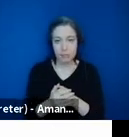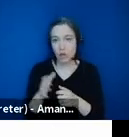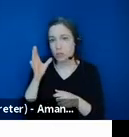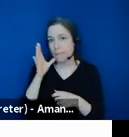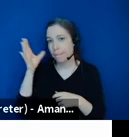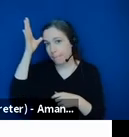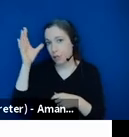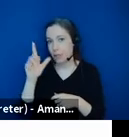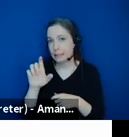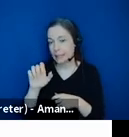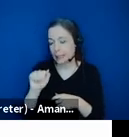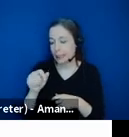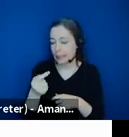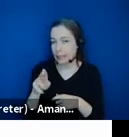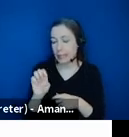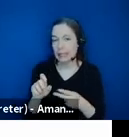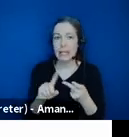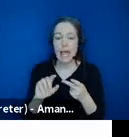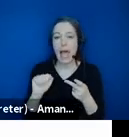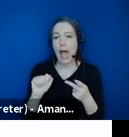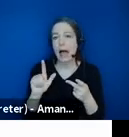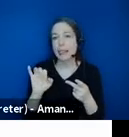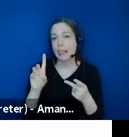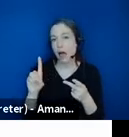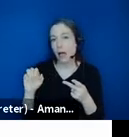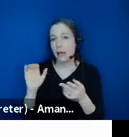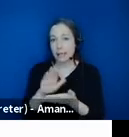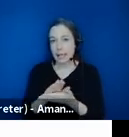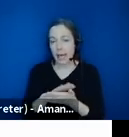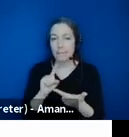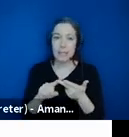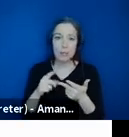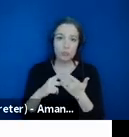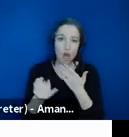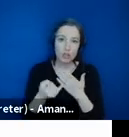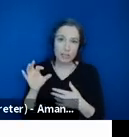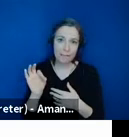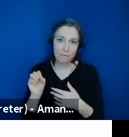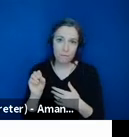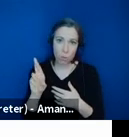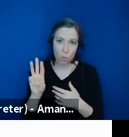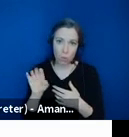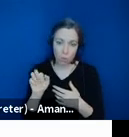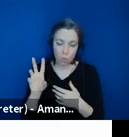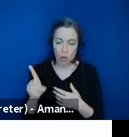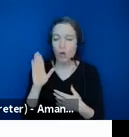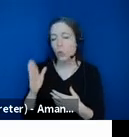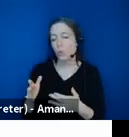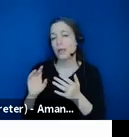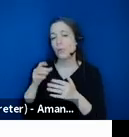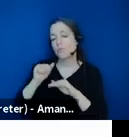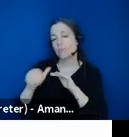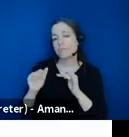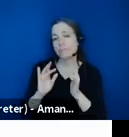academy or project forward, and we'll make sure that we like their website in the chat as well. Then we have career and